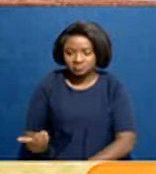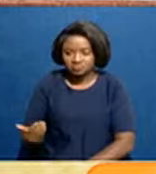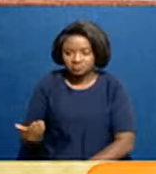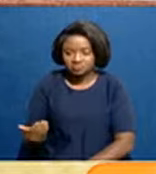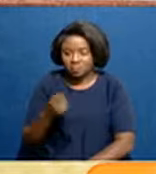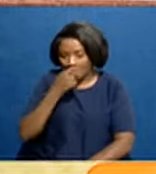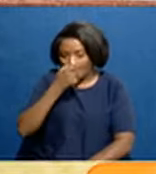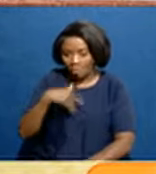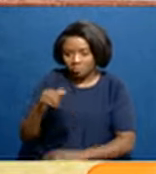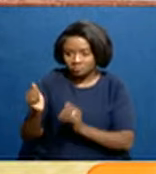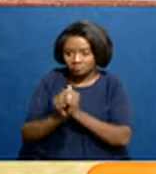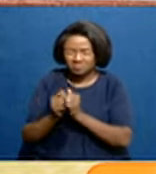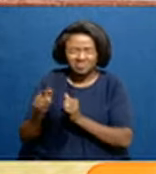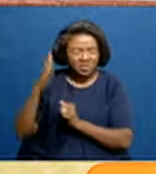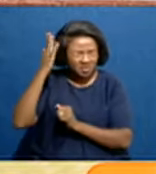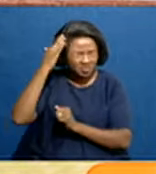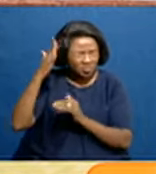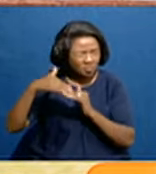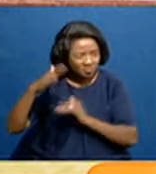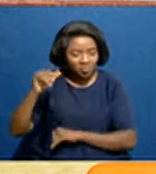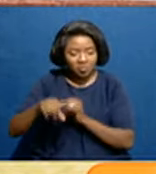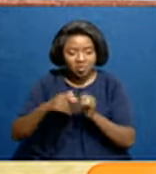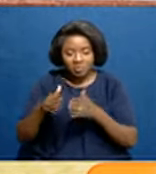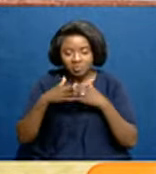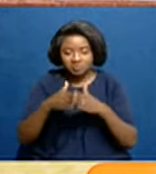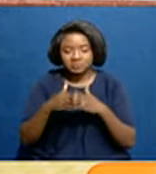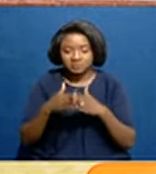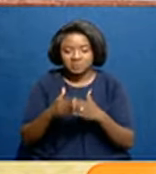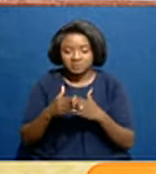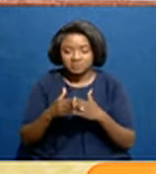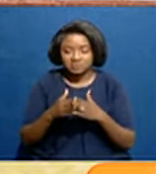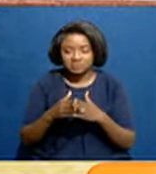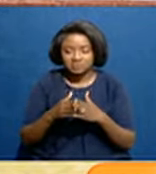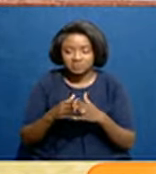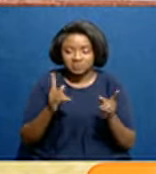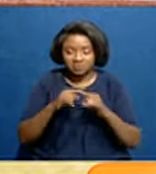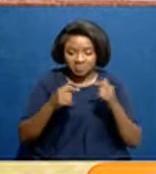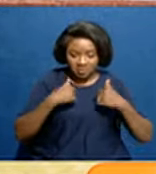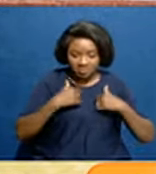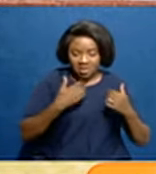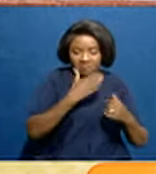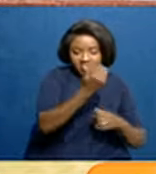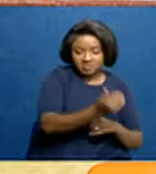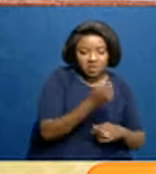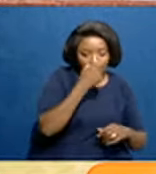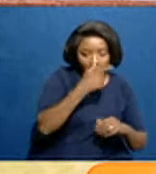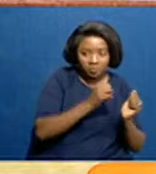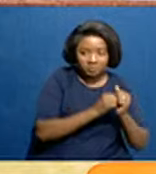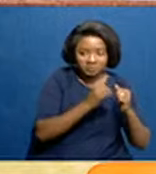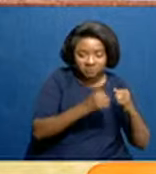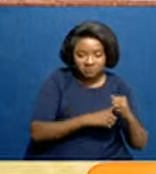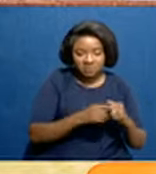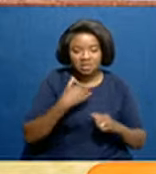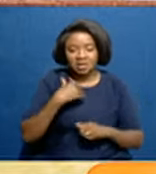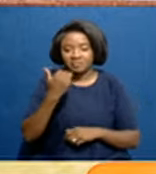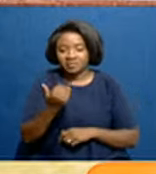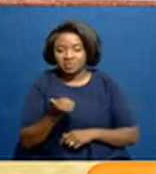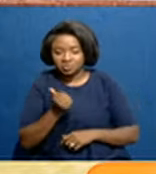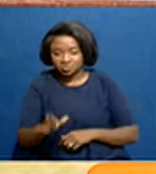knows more about sex at that age, all right? Yeah. I have a 16-year-old. I have a 15-year-old